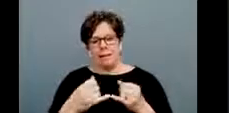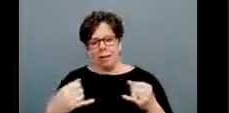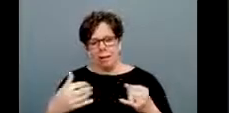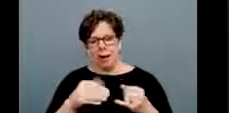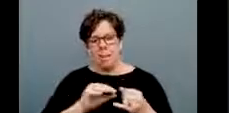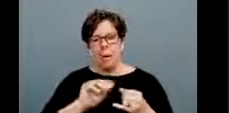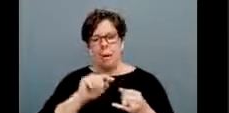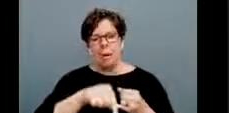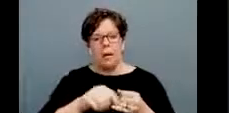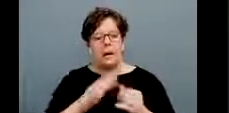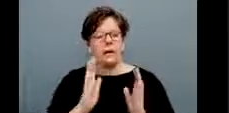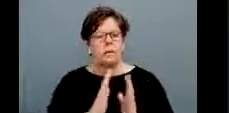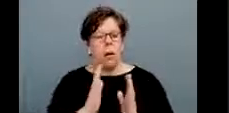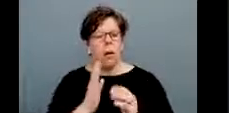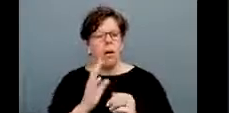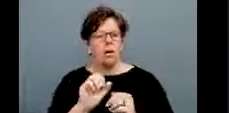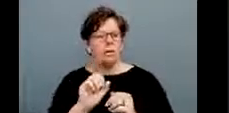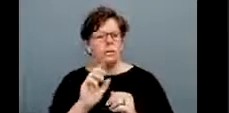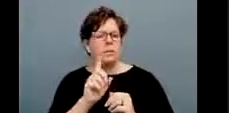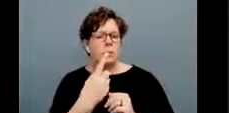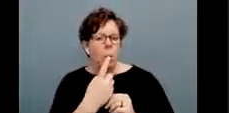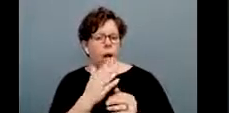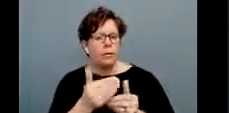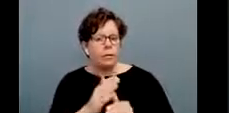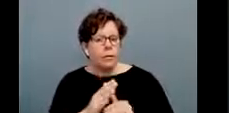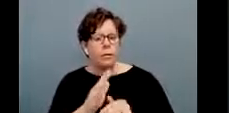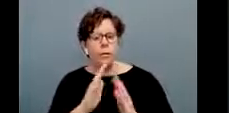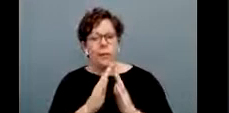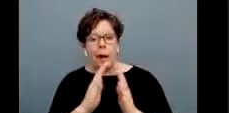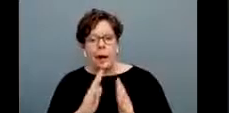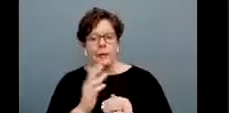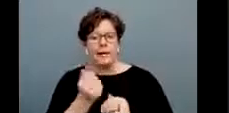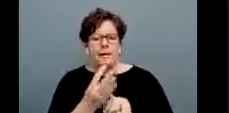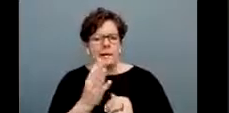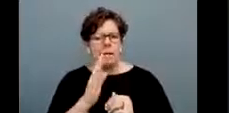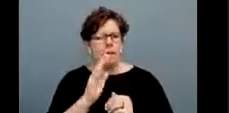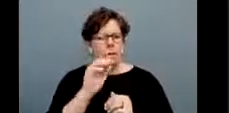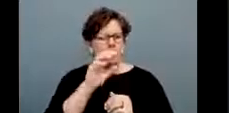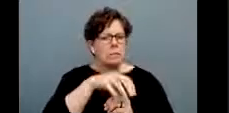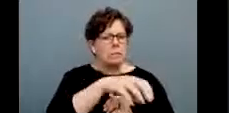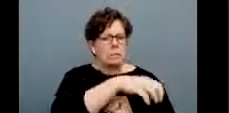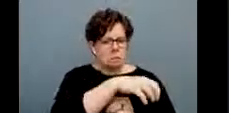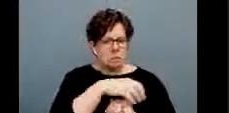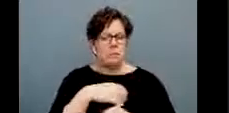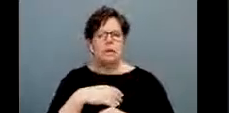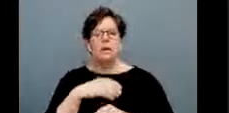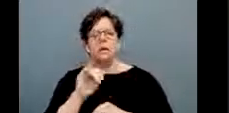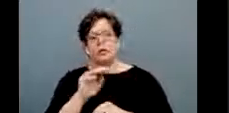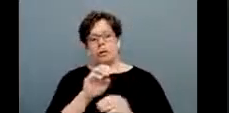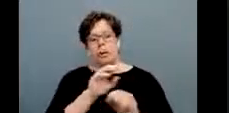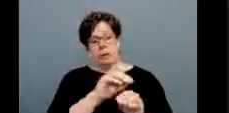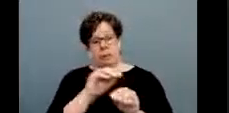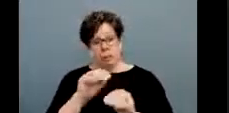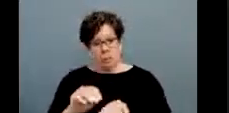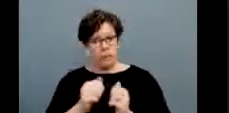small single-room board and batten house and several small outbuildings. James moved to the Boise property with his mother, again